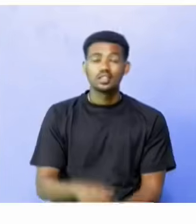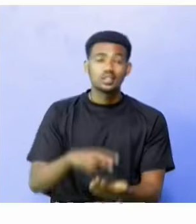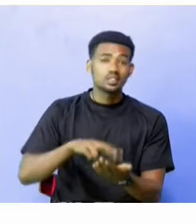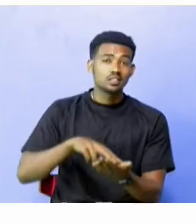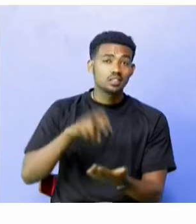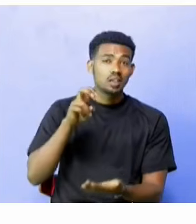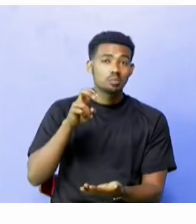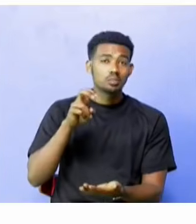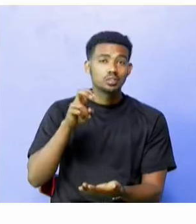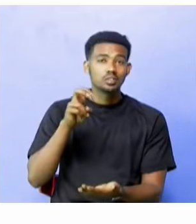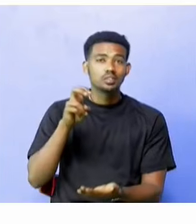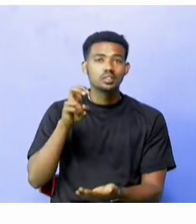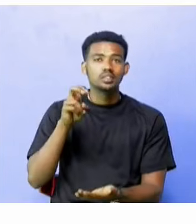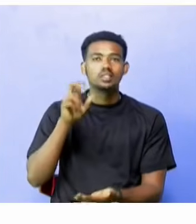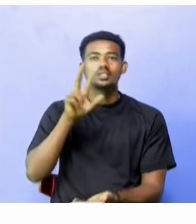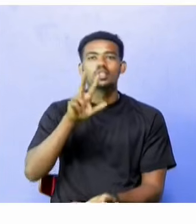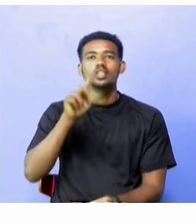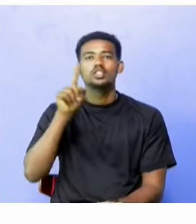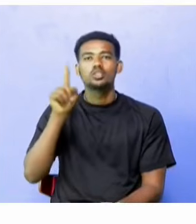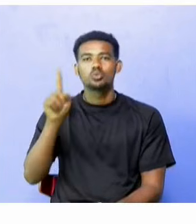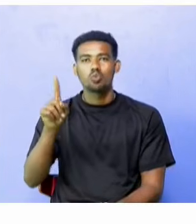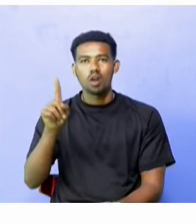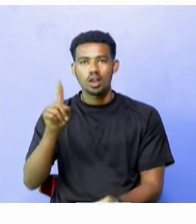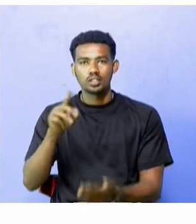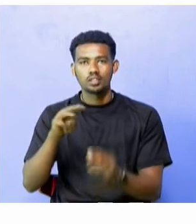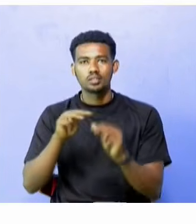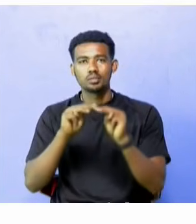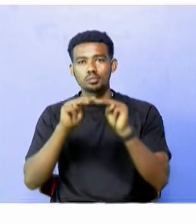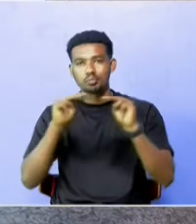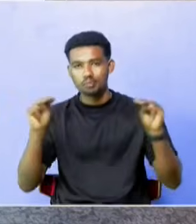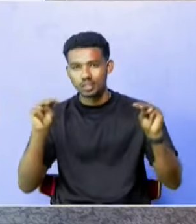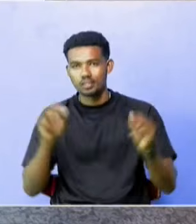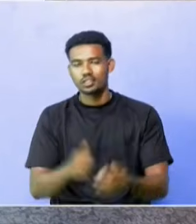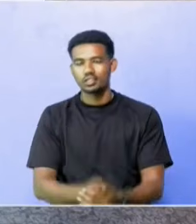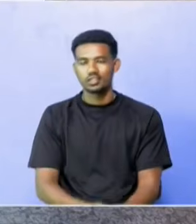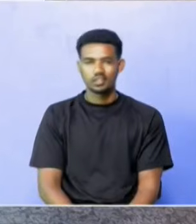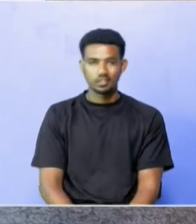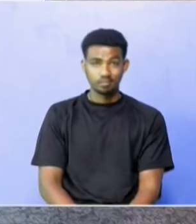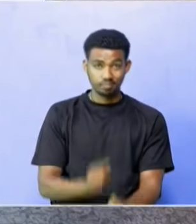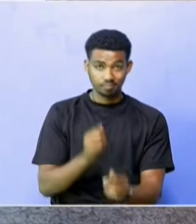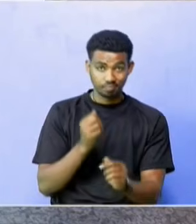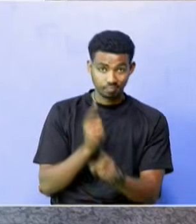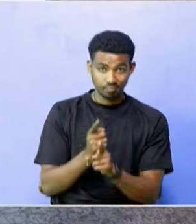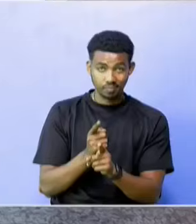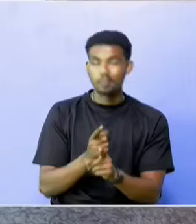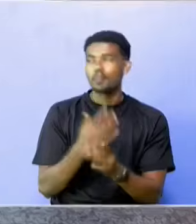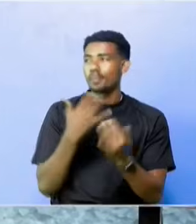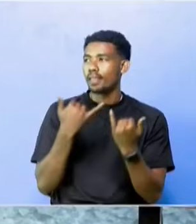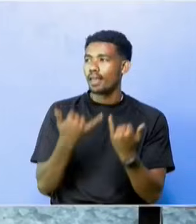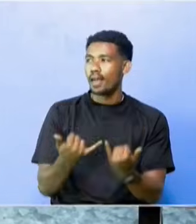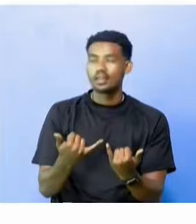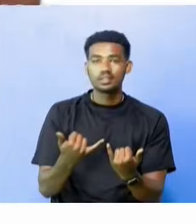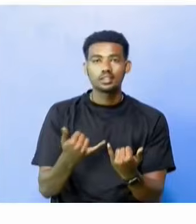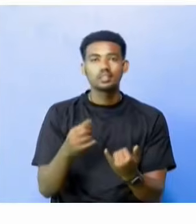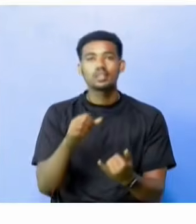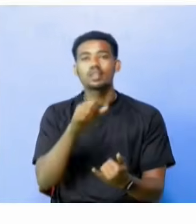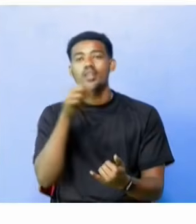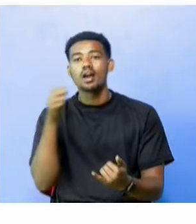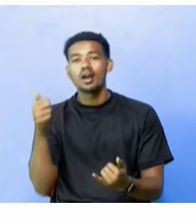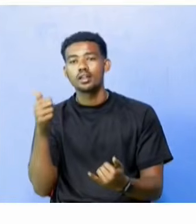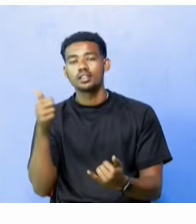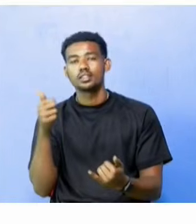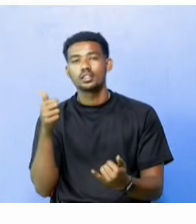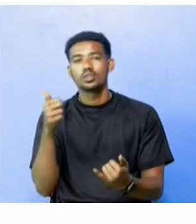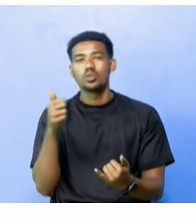jumps 31 meters, all right? And another one,